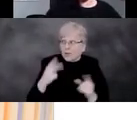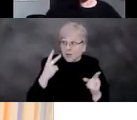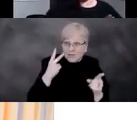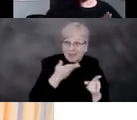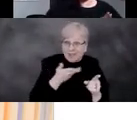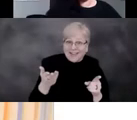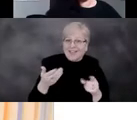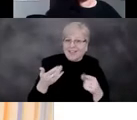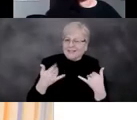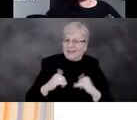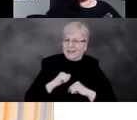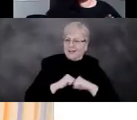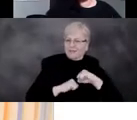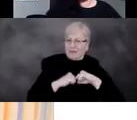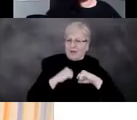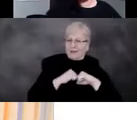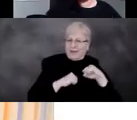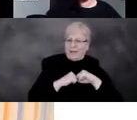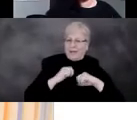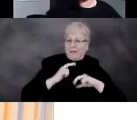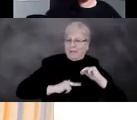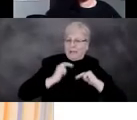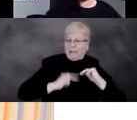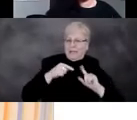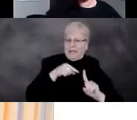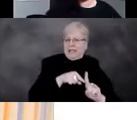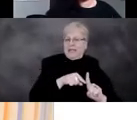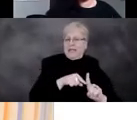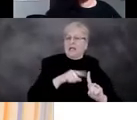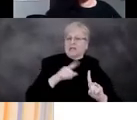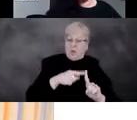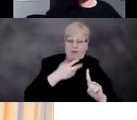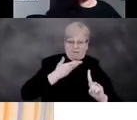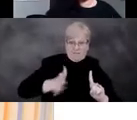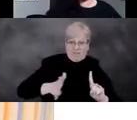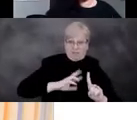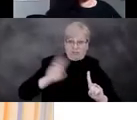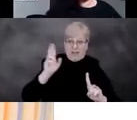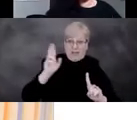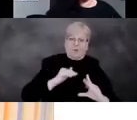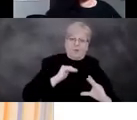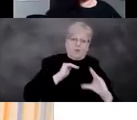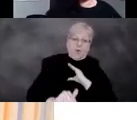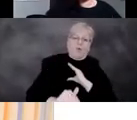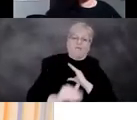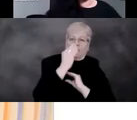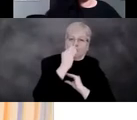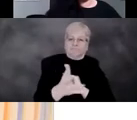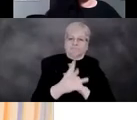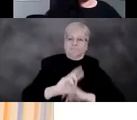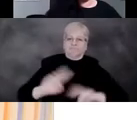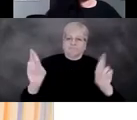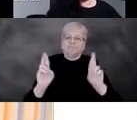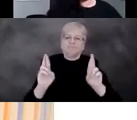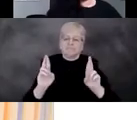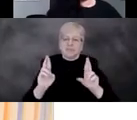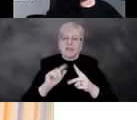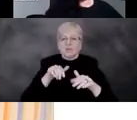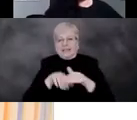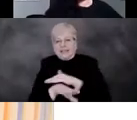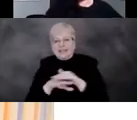construction, so you will be notified as soon as you're able to get into the platform, um, and really, um, get comfortable with it.